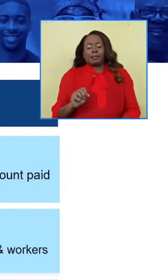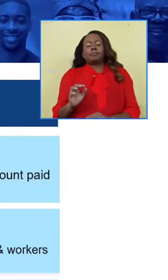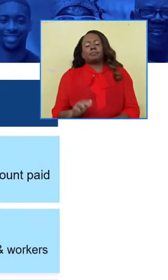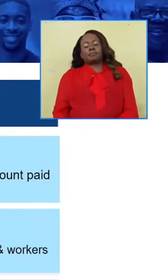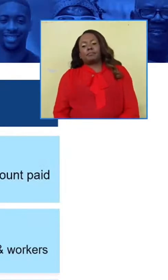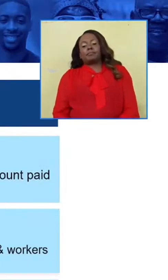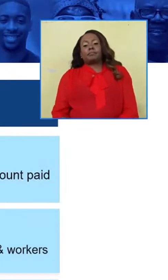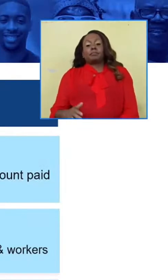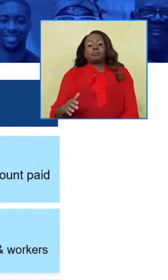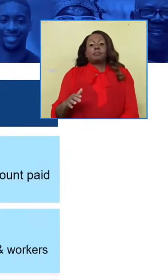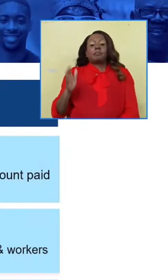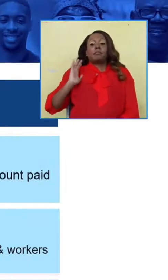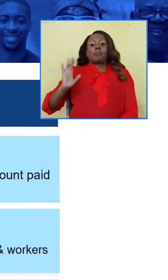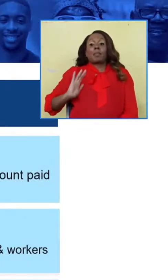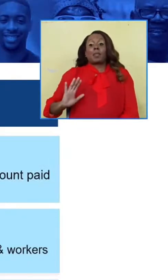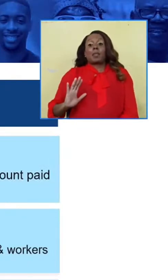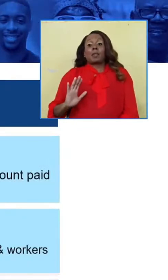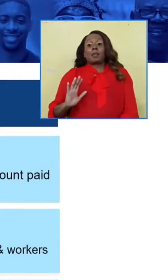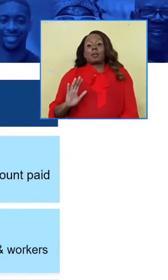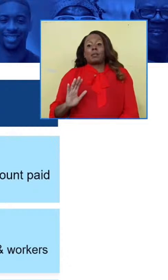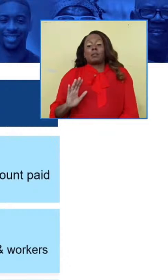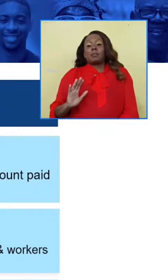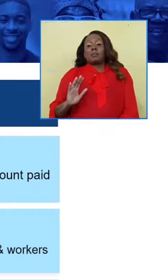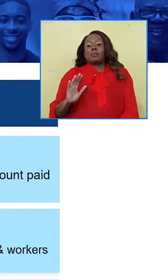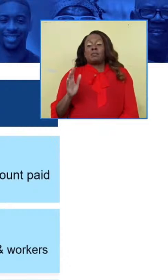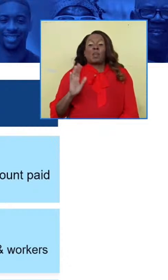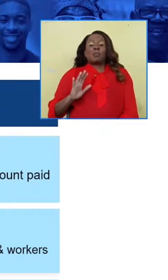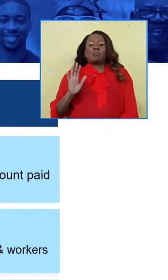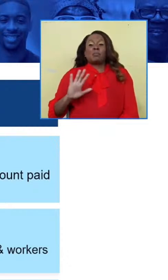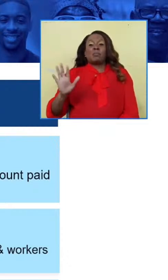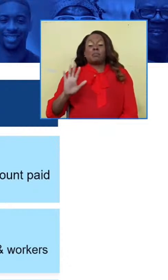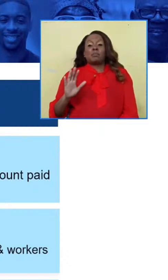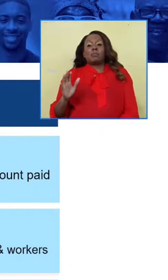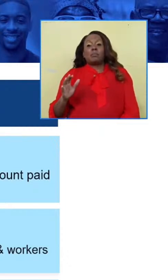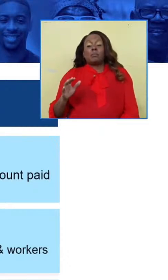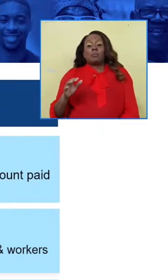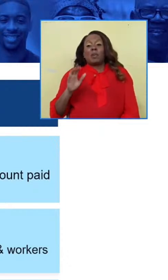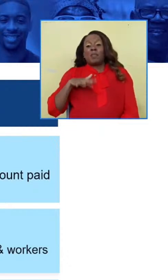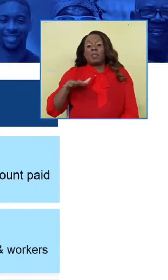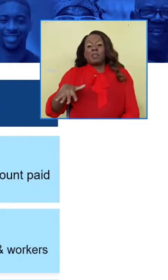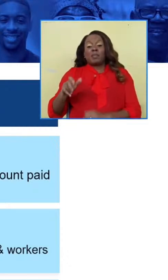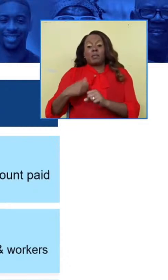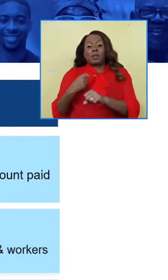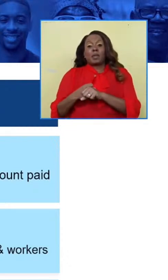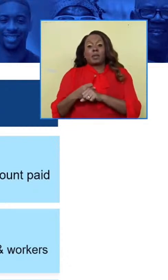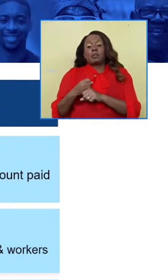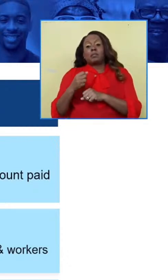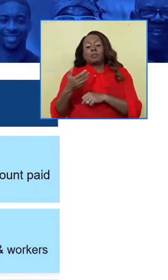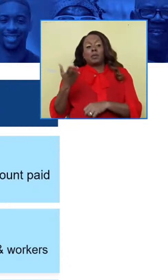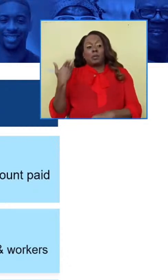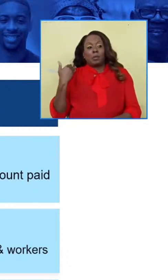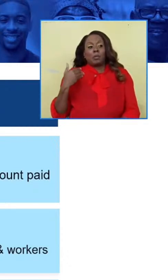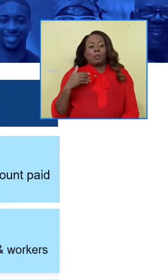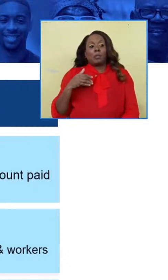the ILO came to the Caribbean, and when they came to Barbados, they recommended